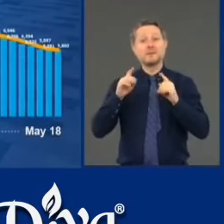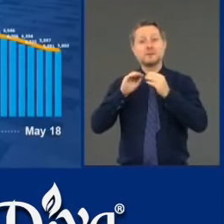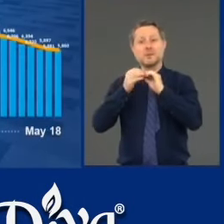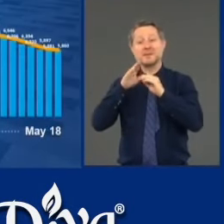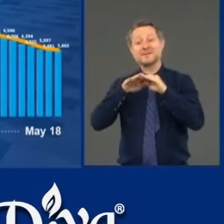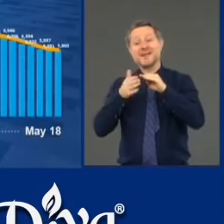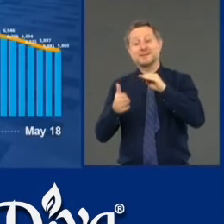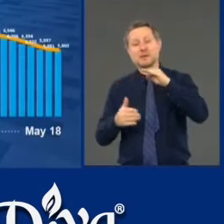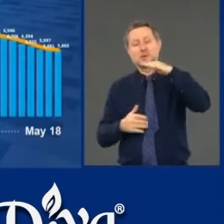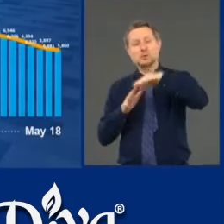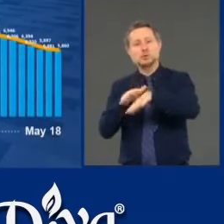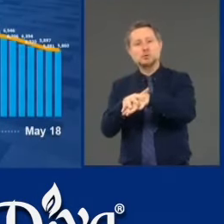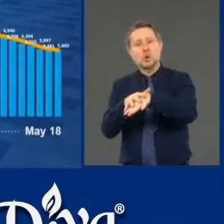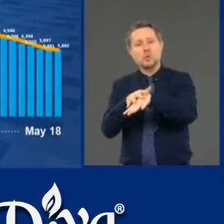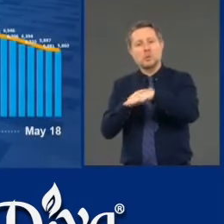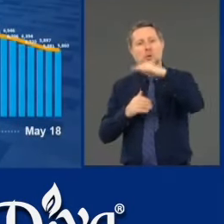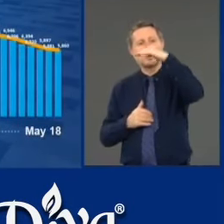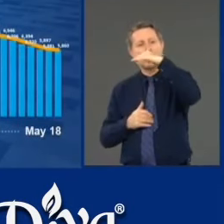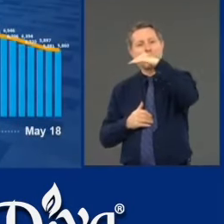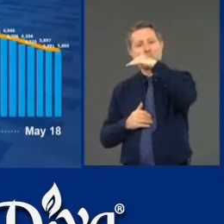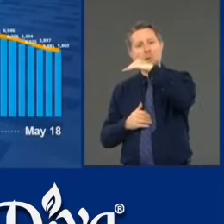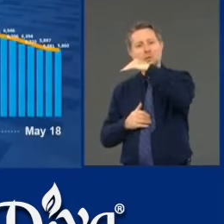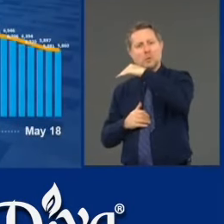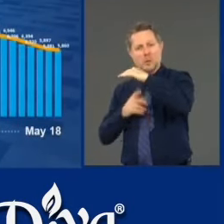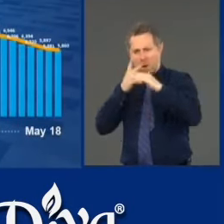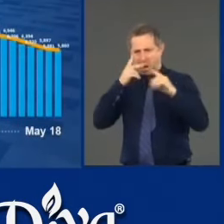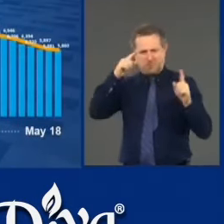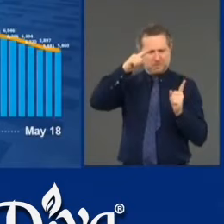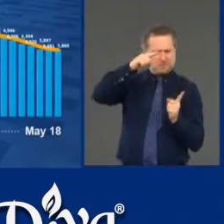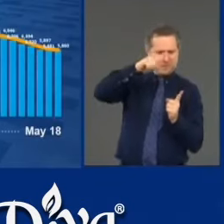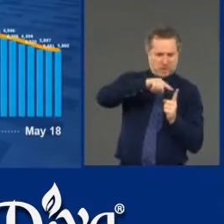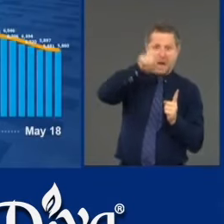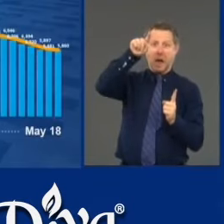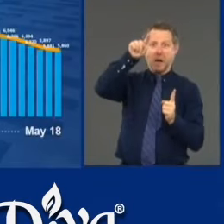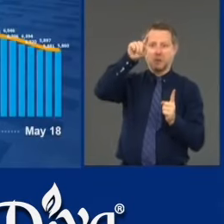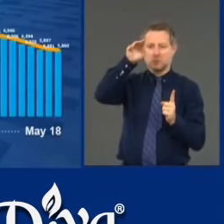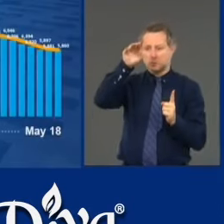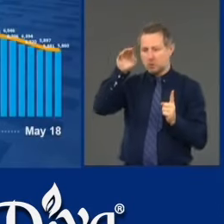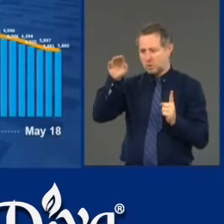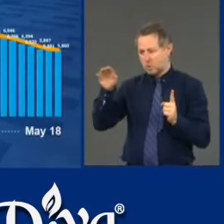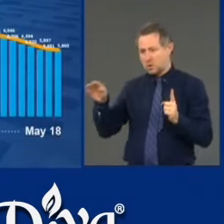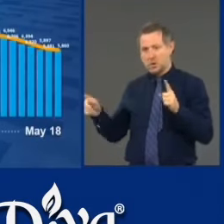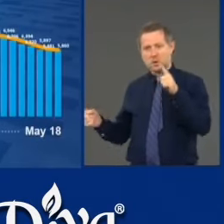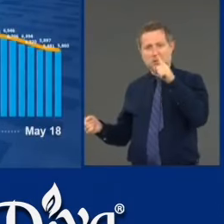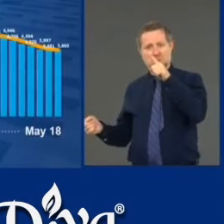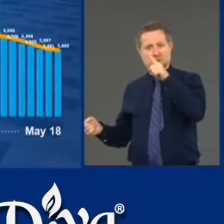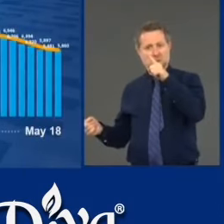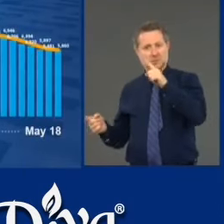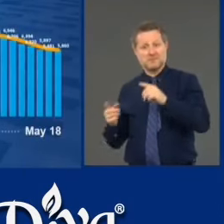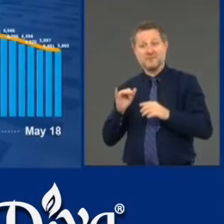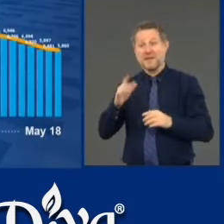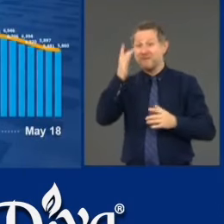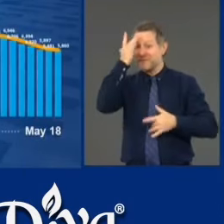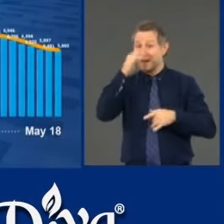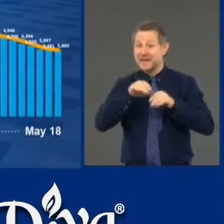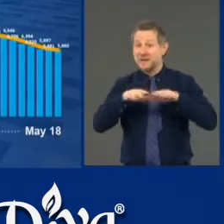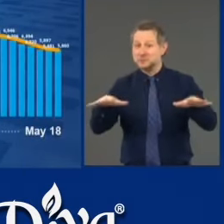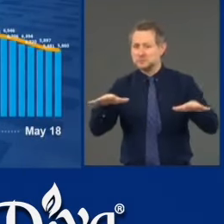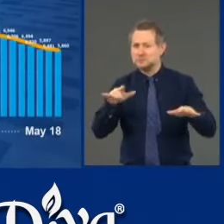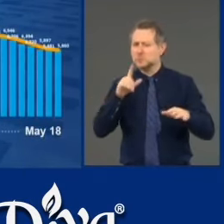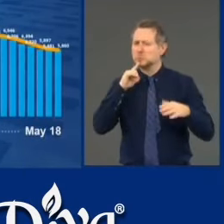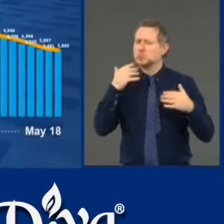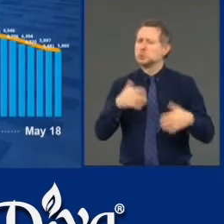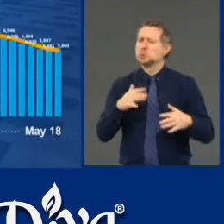quickly with this virus, and it takes you a longer time to turn that curve and to turn